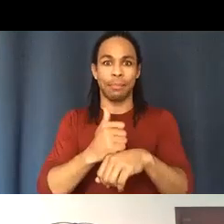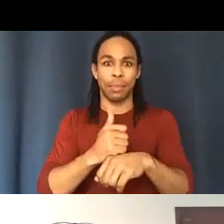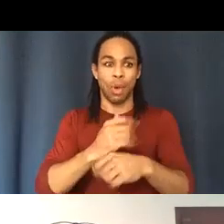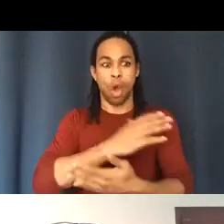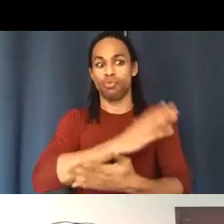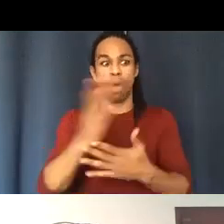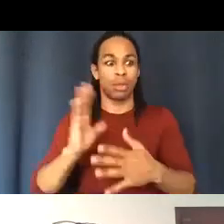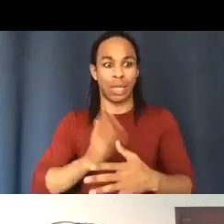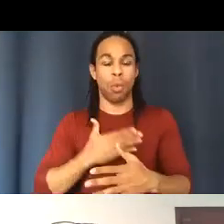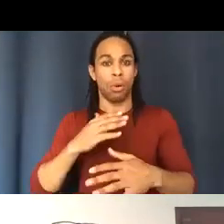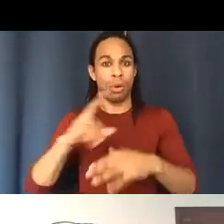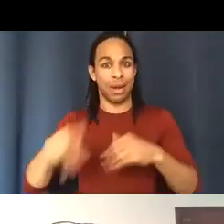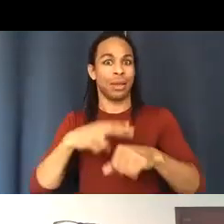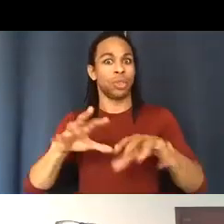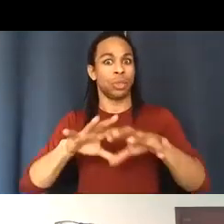about